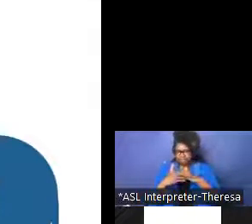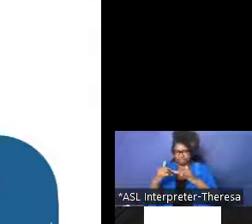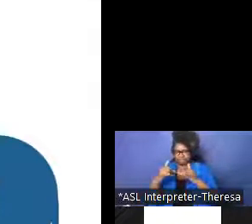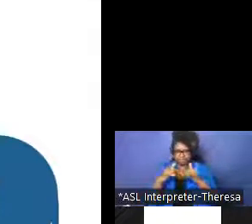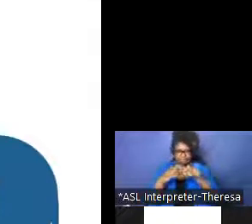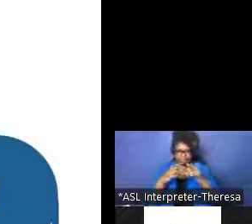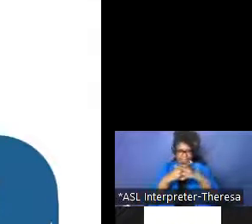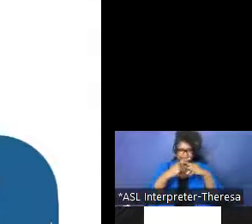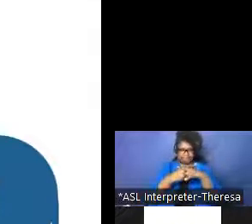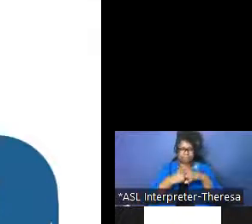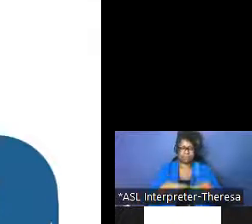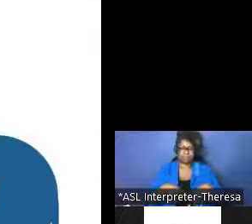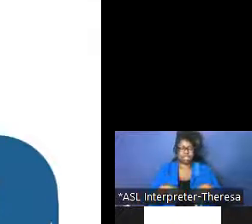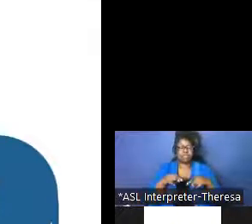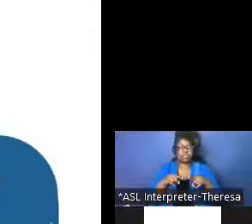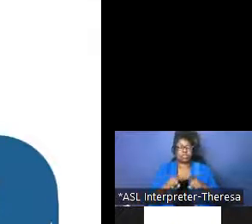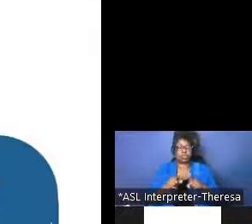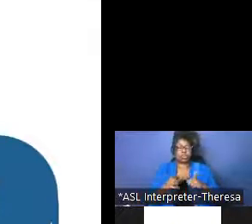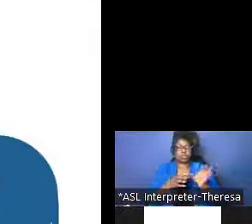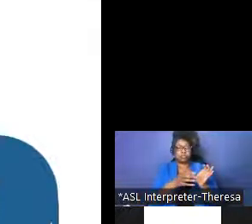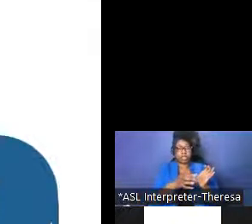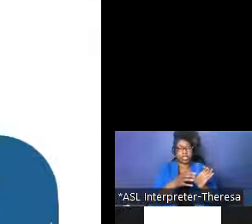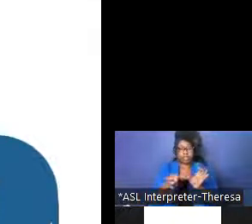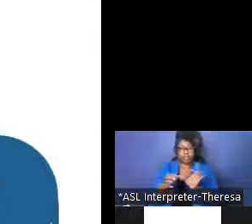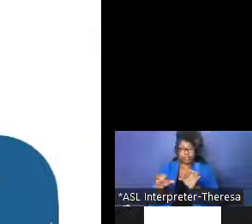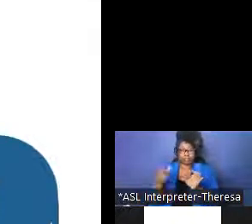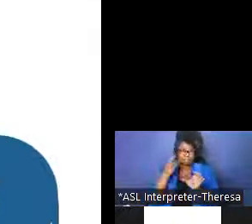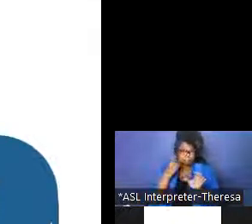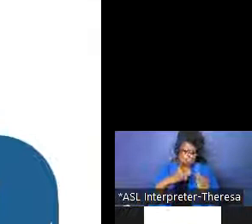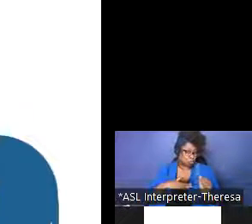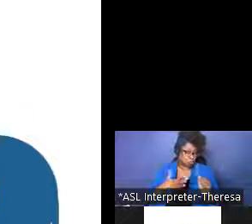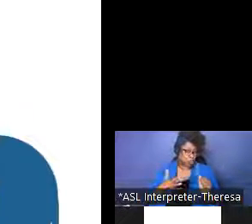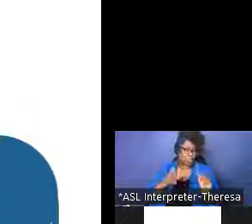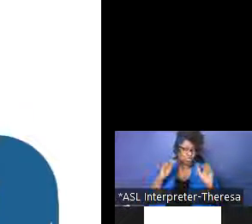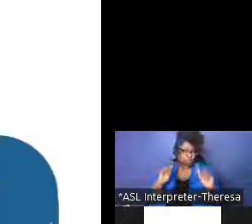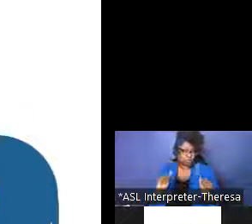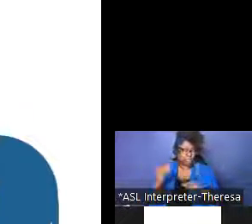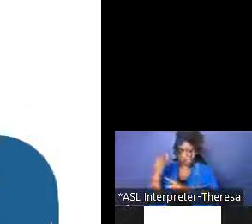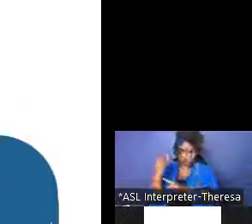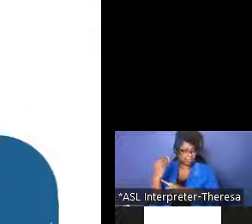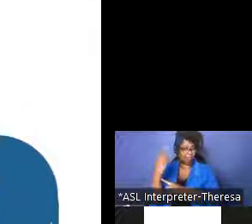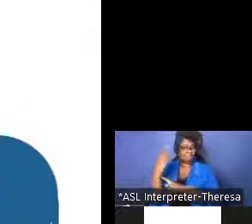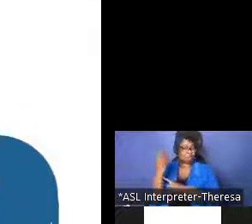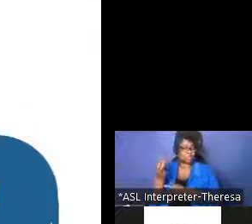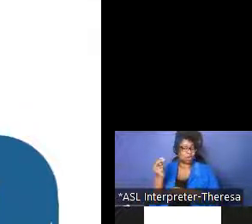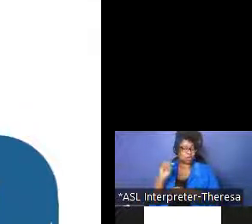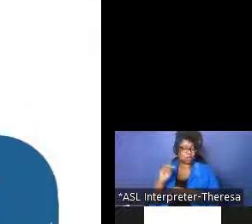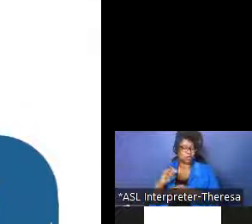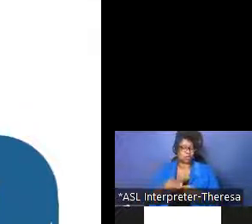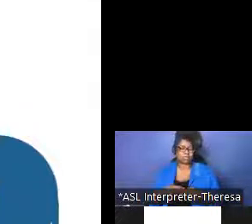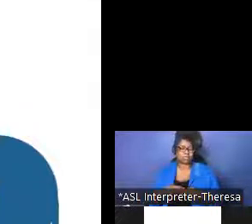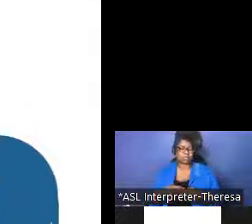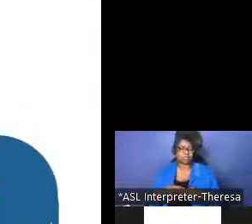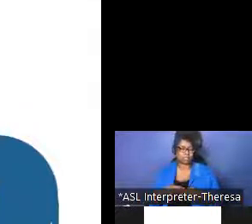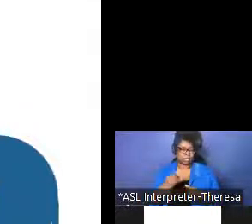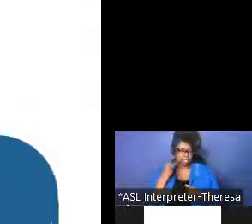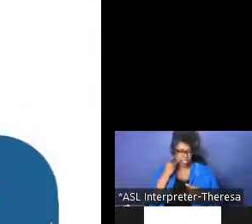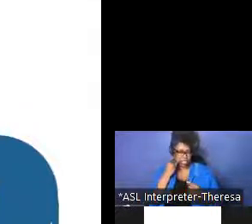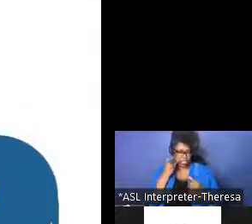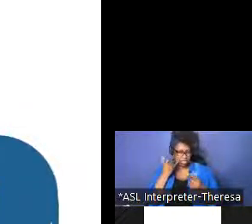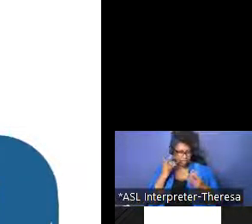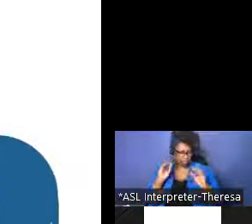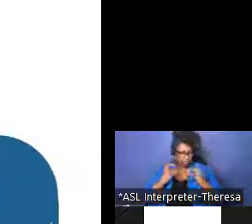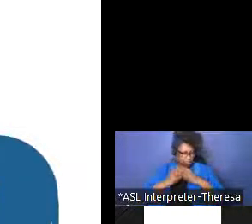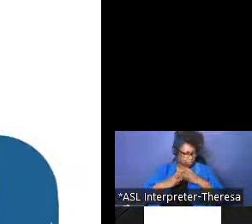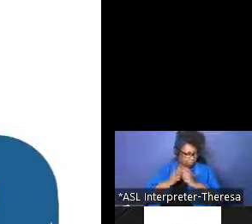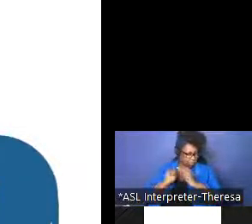during the breakouts. If you're willing and able to, you can turn on your camera if there's no issues